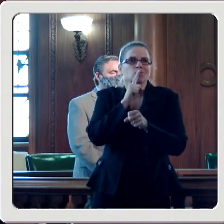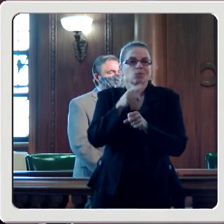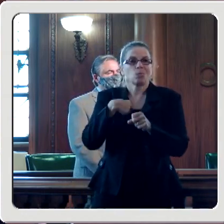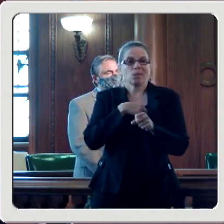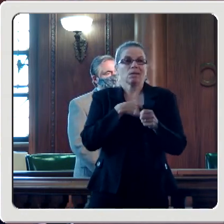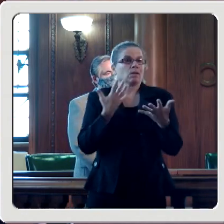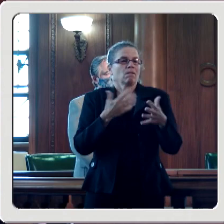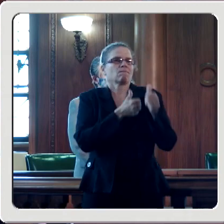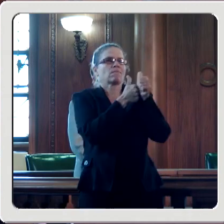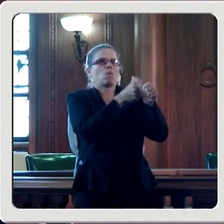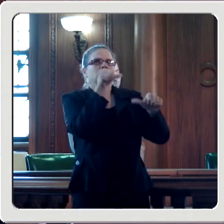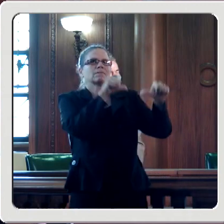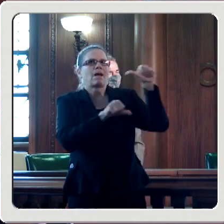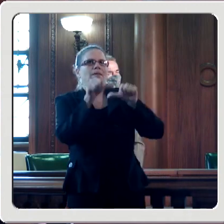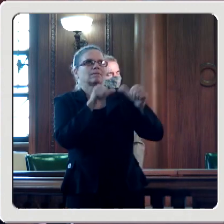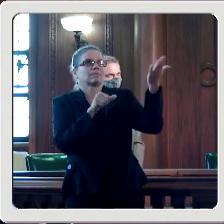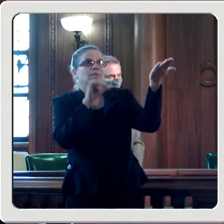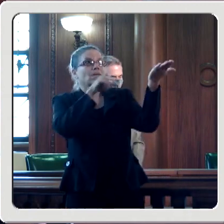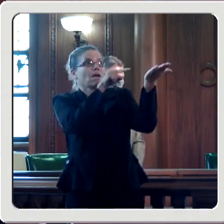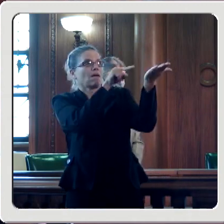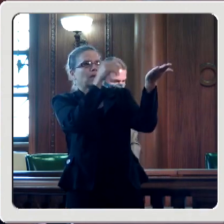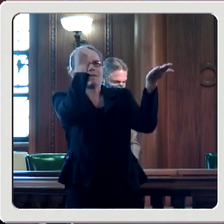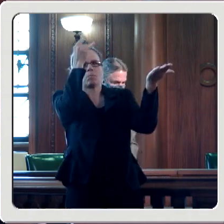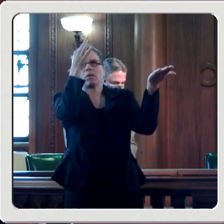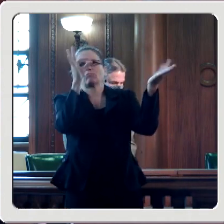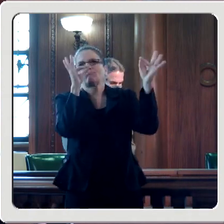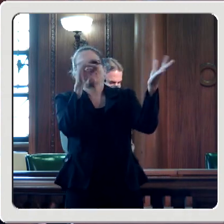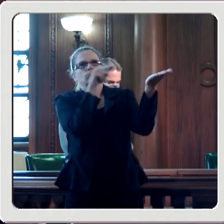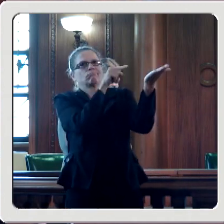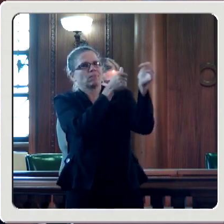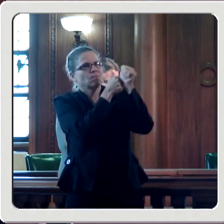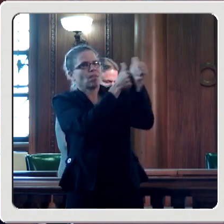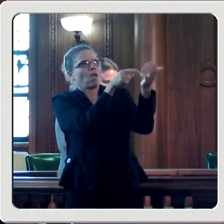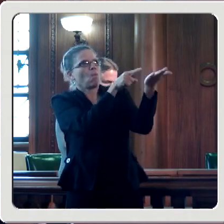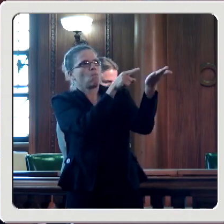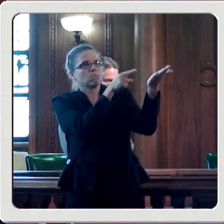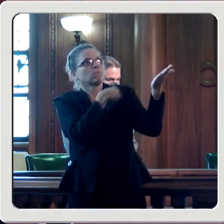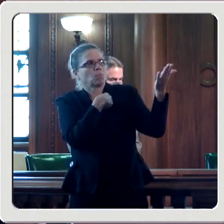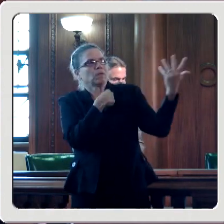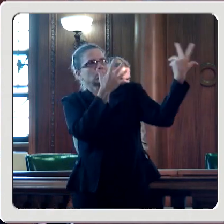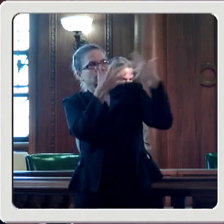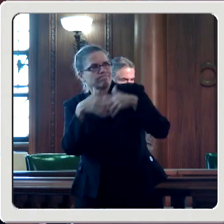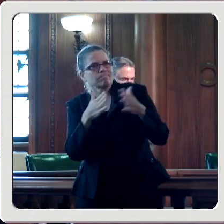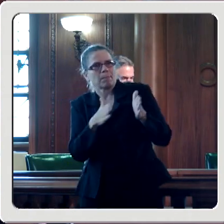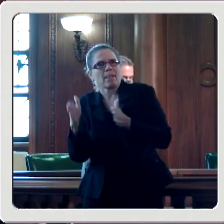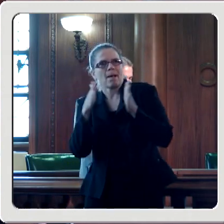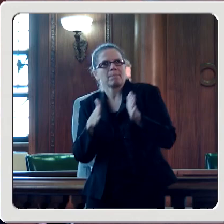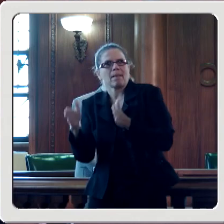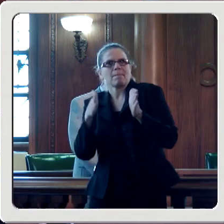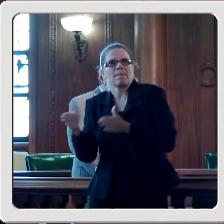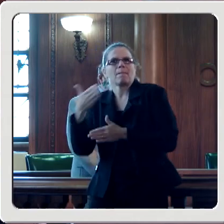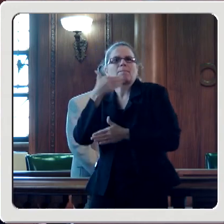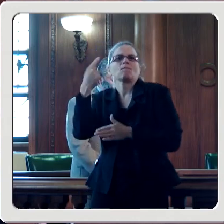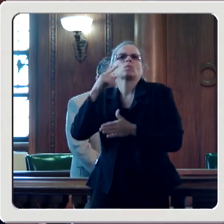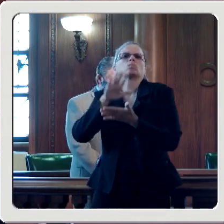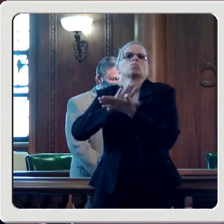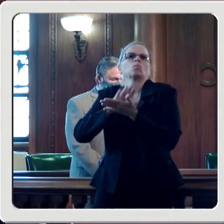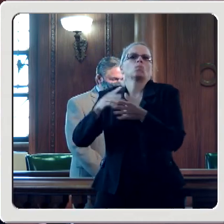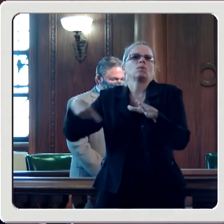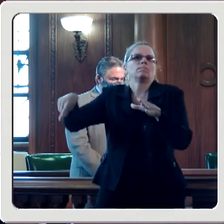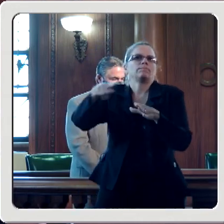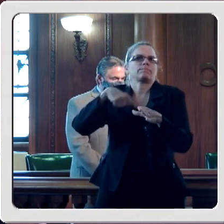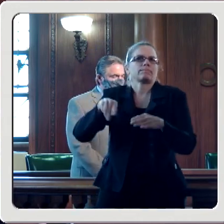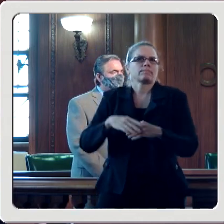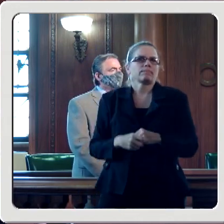best information to create plans for the city of Springfield. It's important that I say, because I've